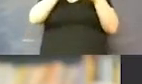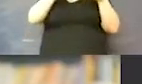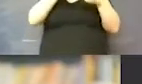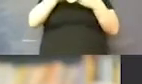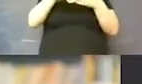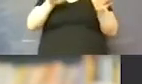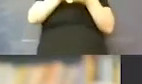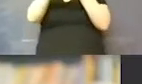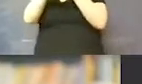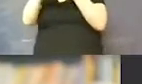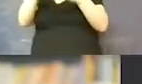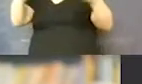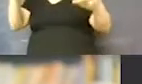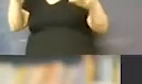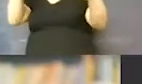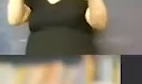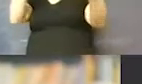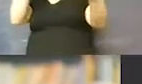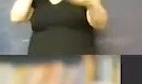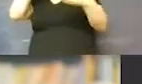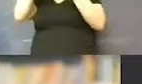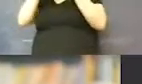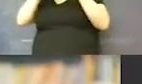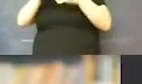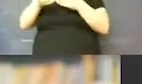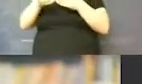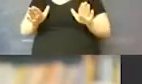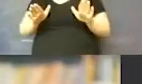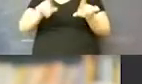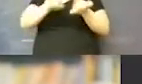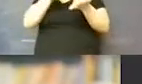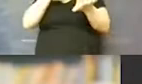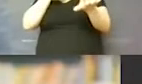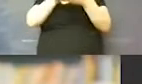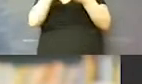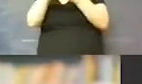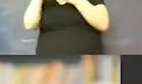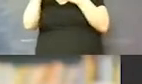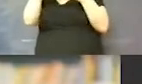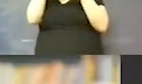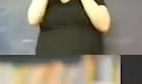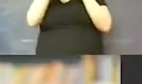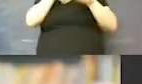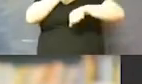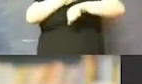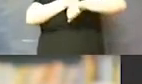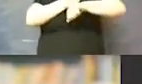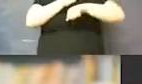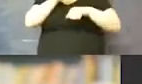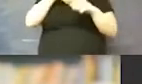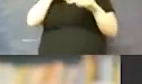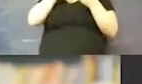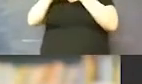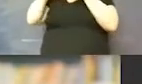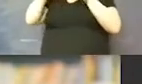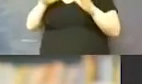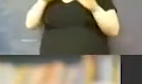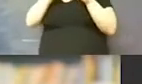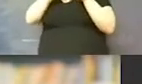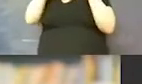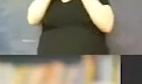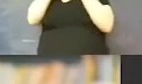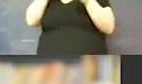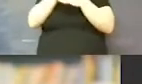classrooms. We also have cleaning protocols in place. Our custodial teams use disinfectants that meet the